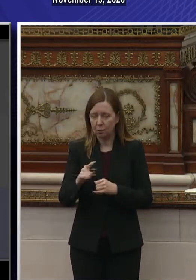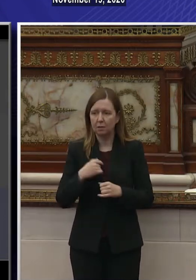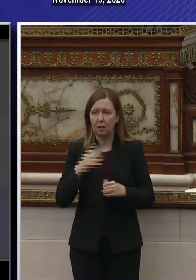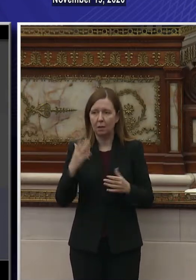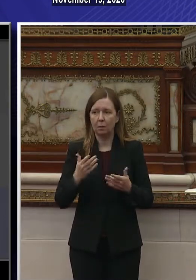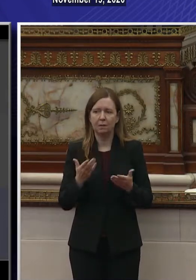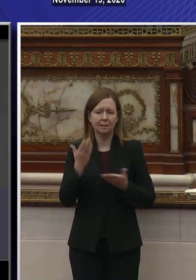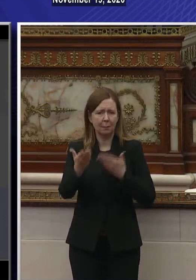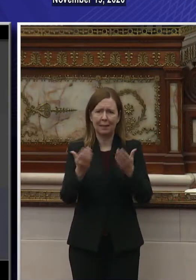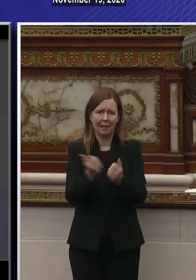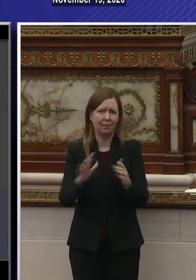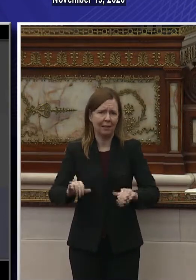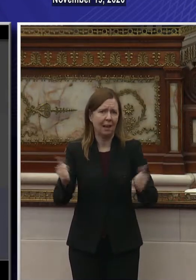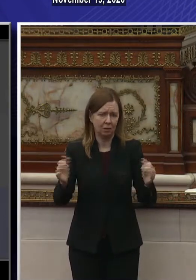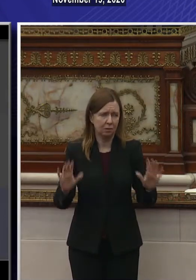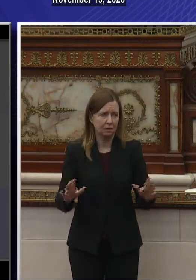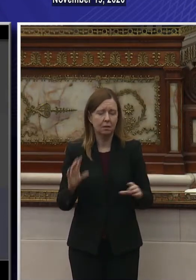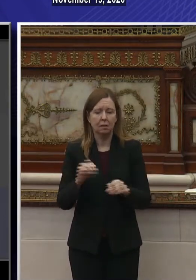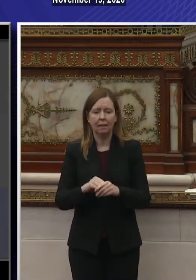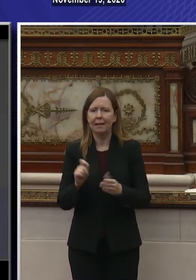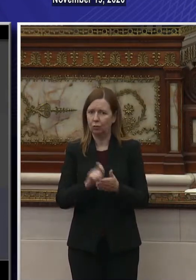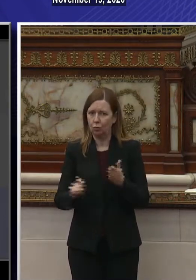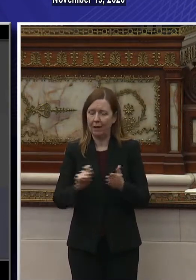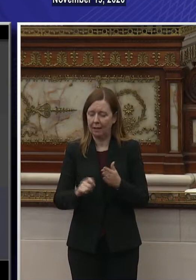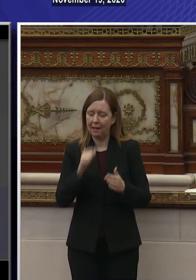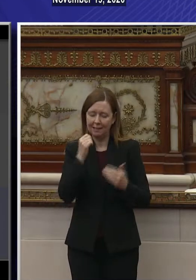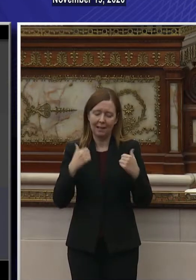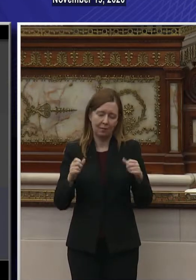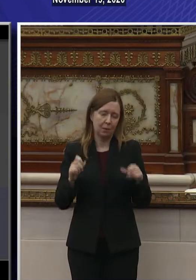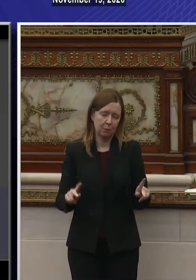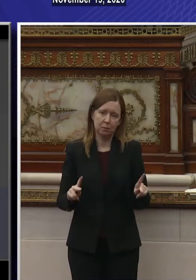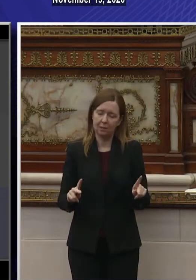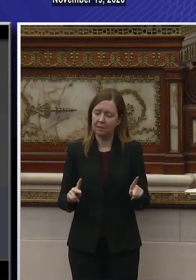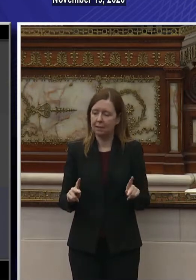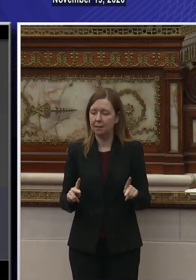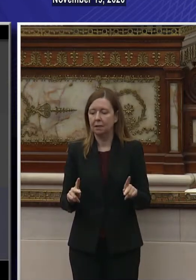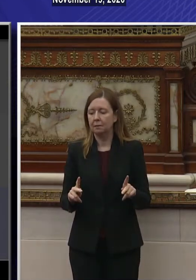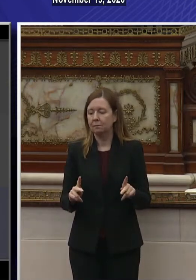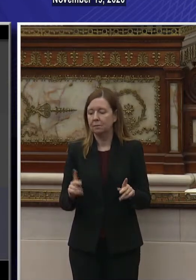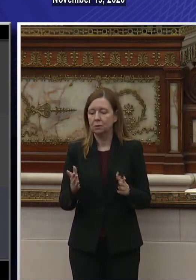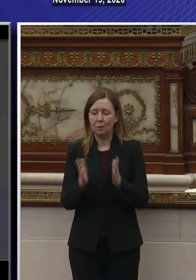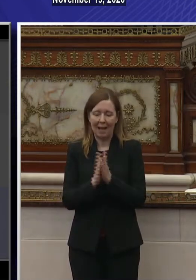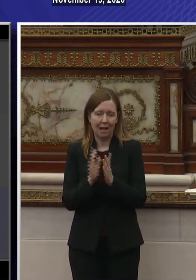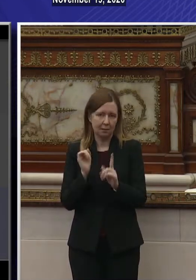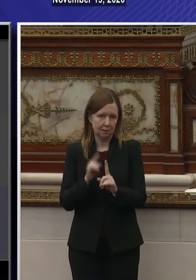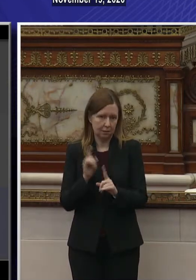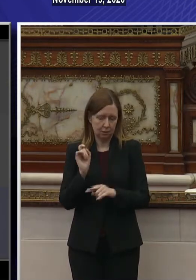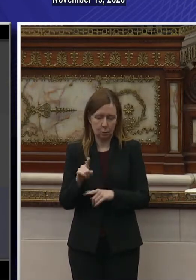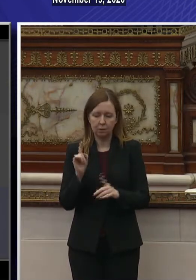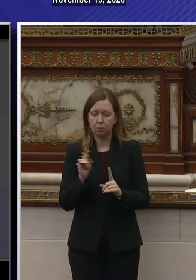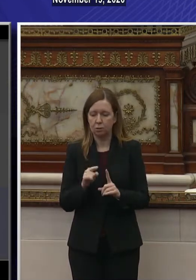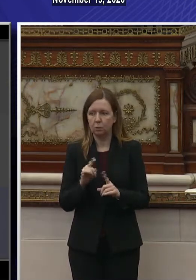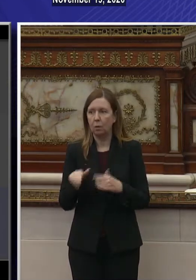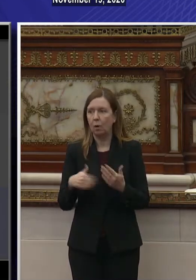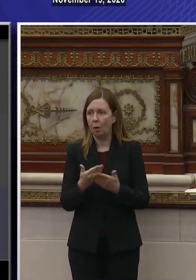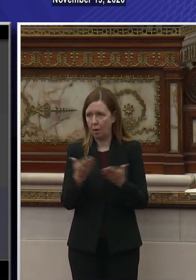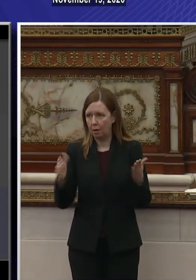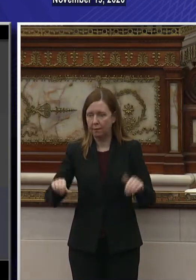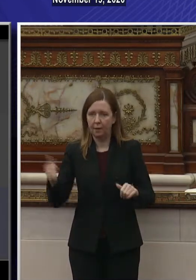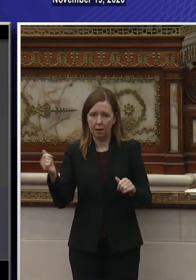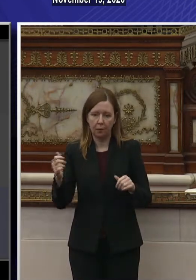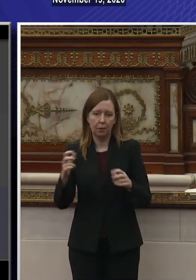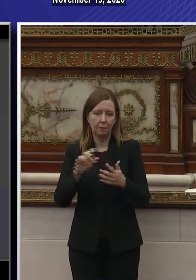I'll submit everything else in writing. I didn't get a chance to ask this question to all of the